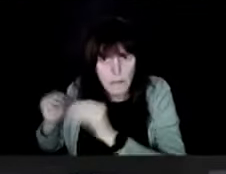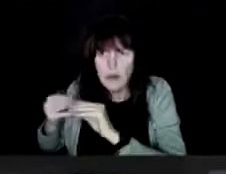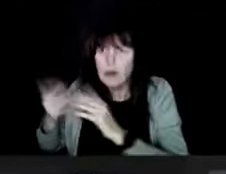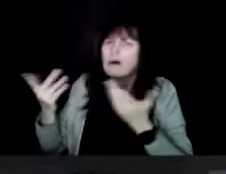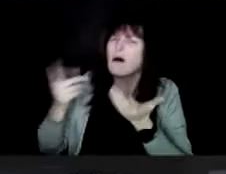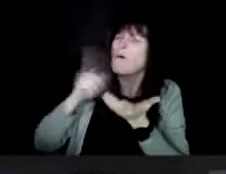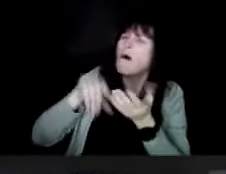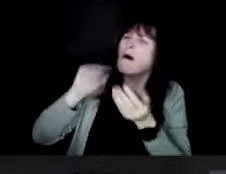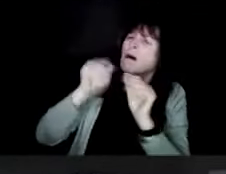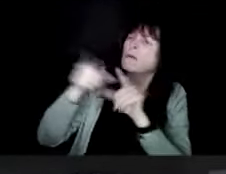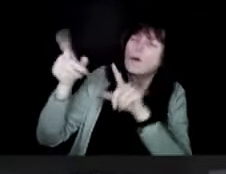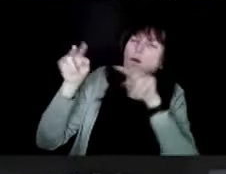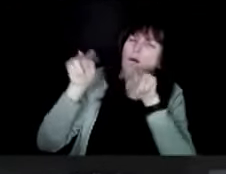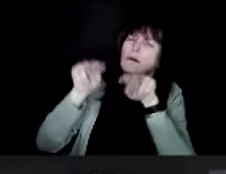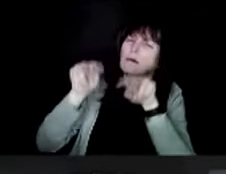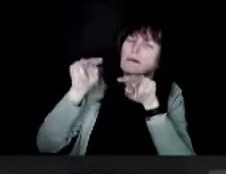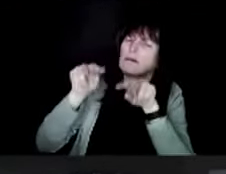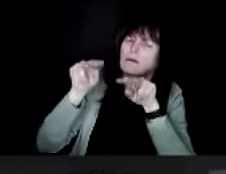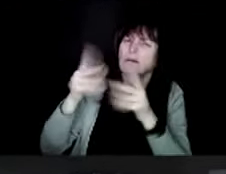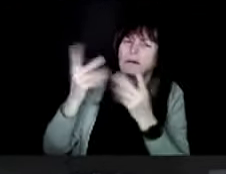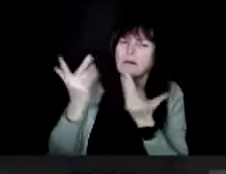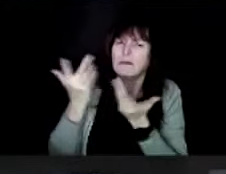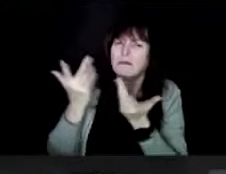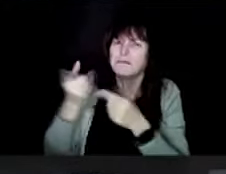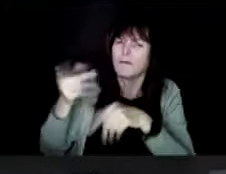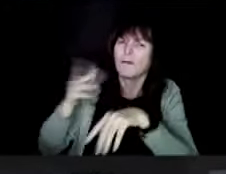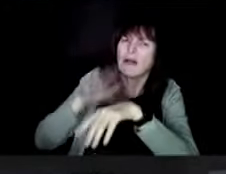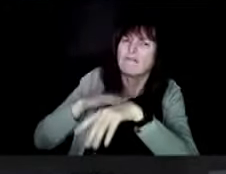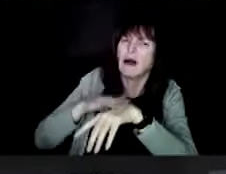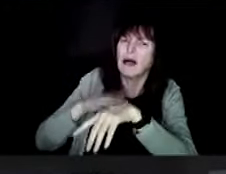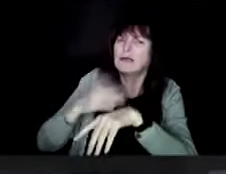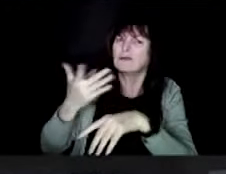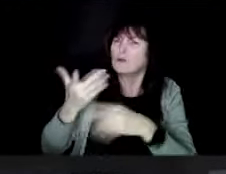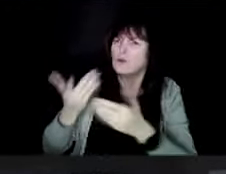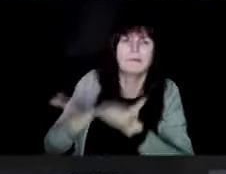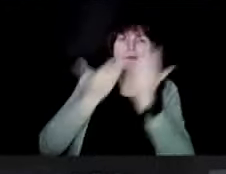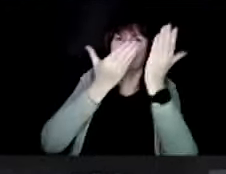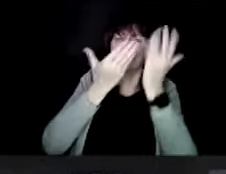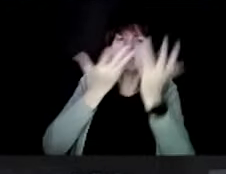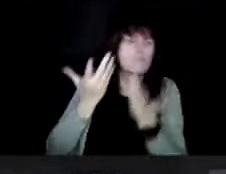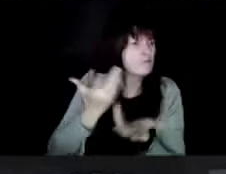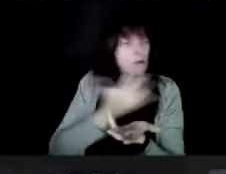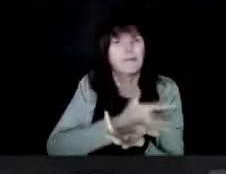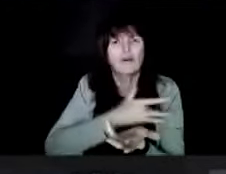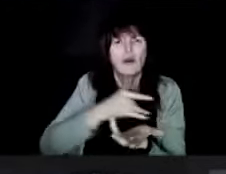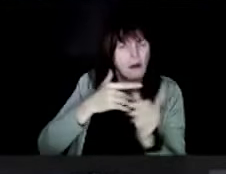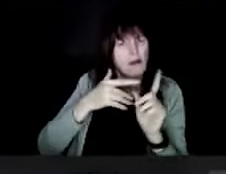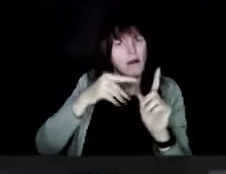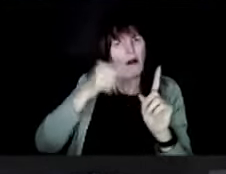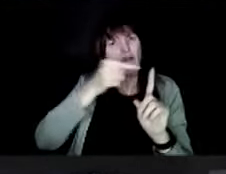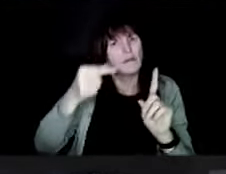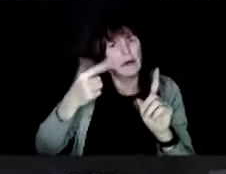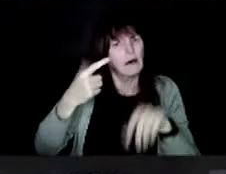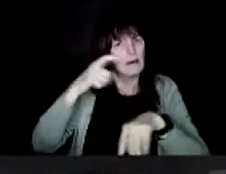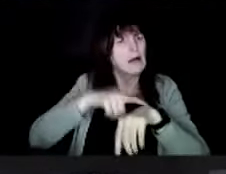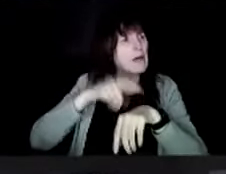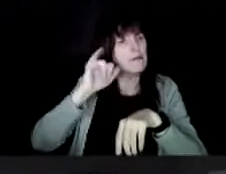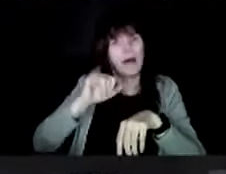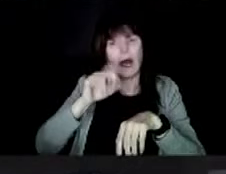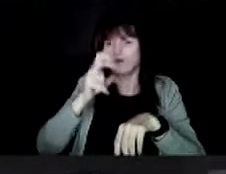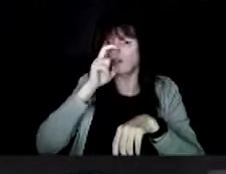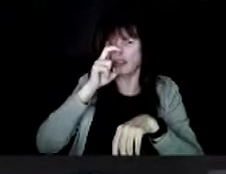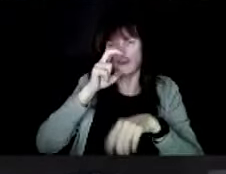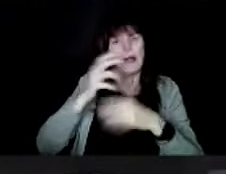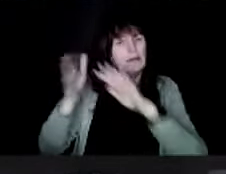would give that advice to the province that it's time to lift restrictions? Well, thank you so much, Chris, for that question. And I'm sorry, I